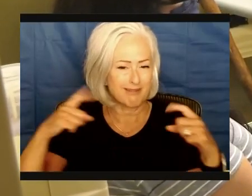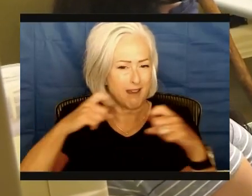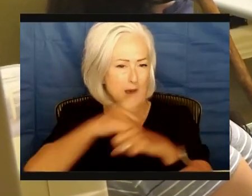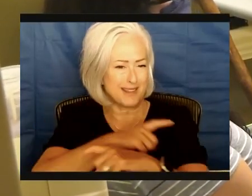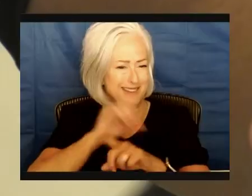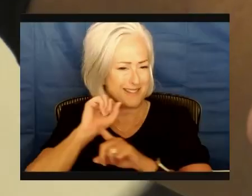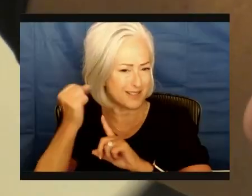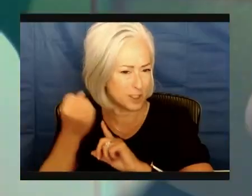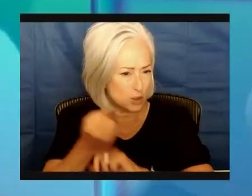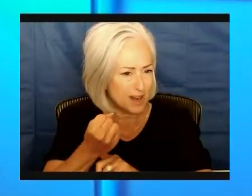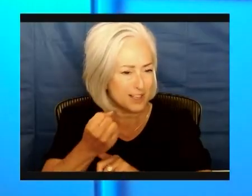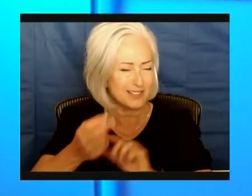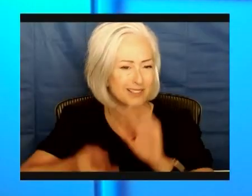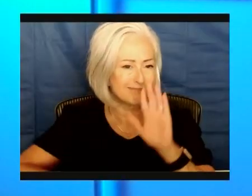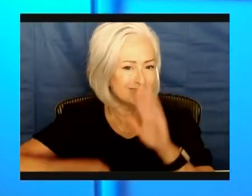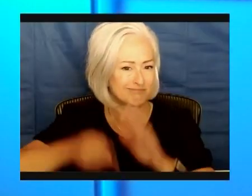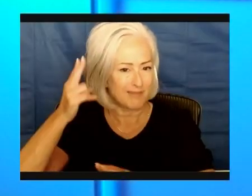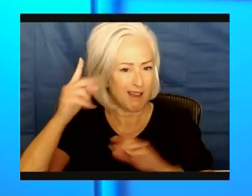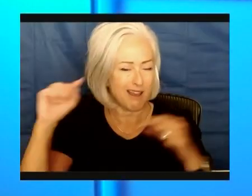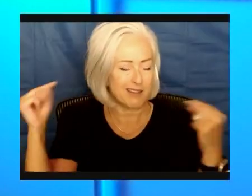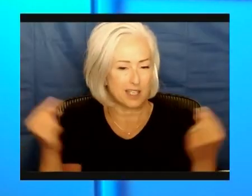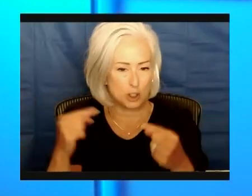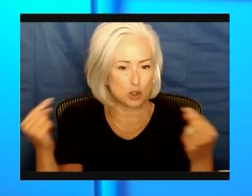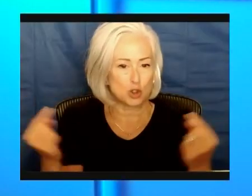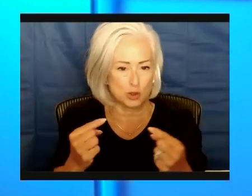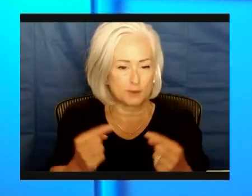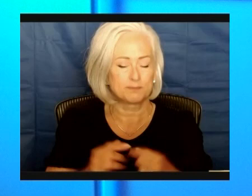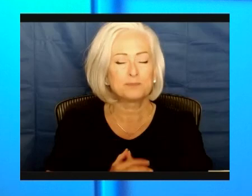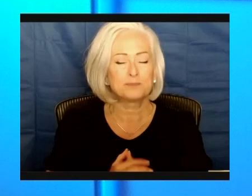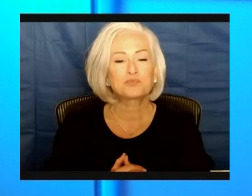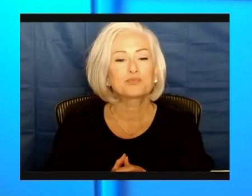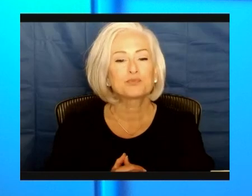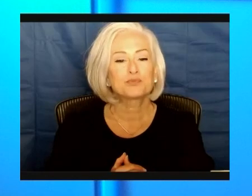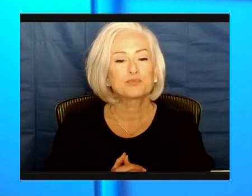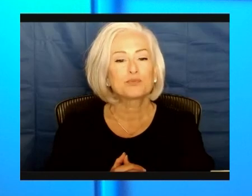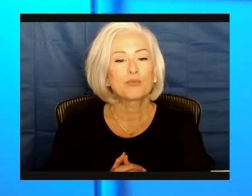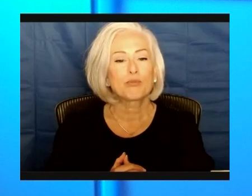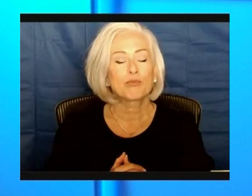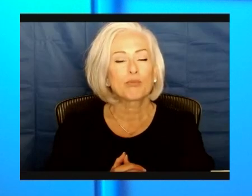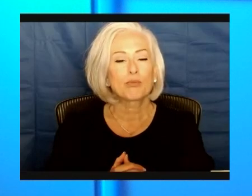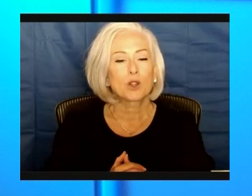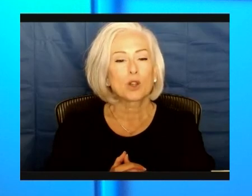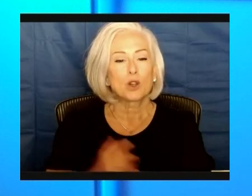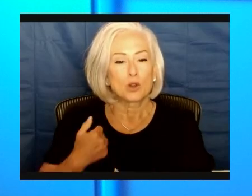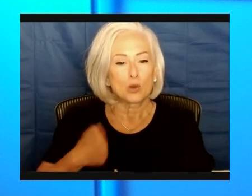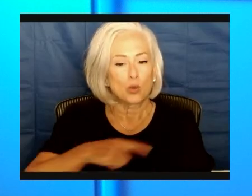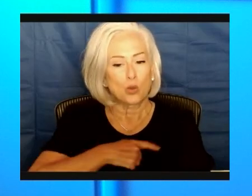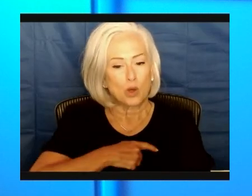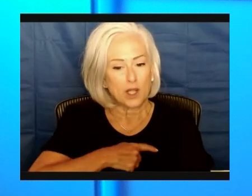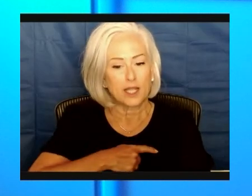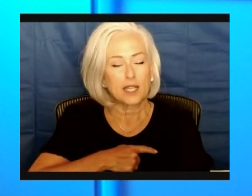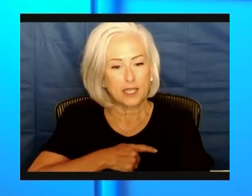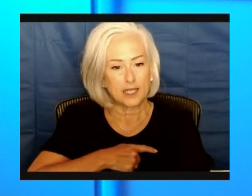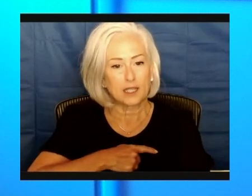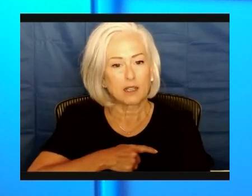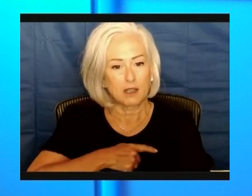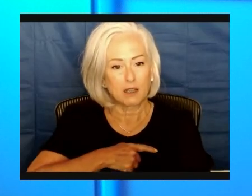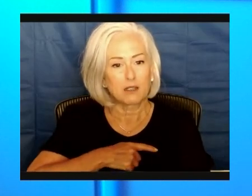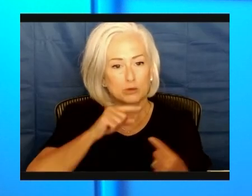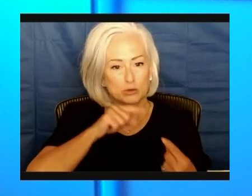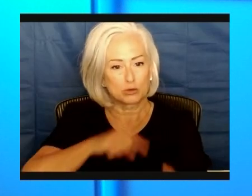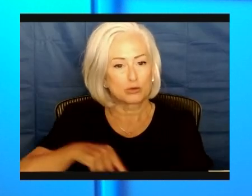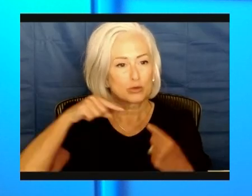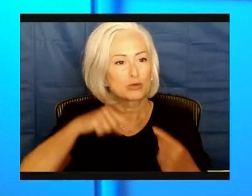so we are in difficult situation managing them because we don't